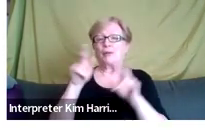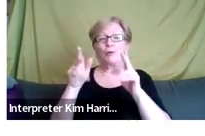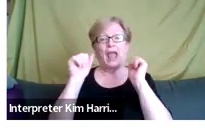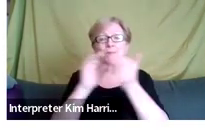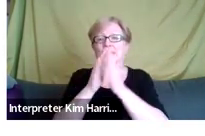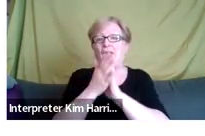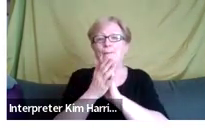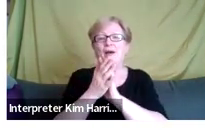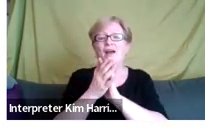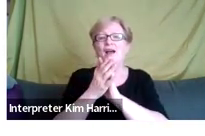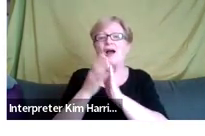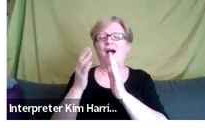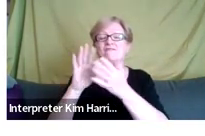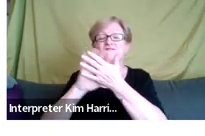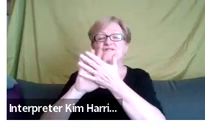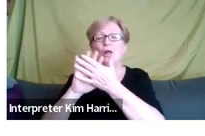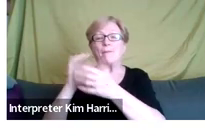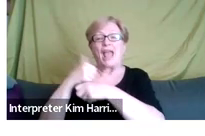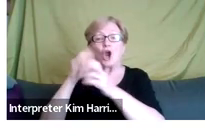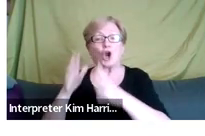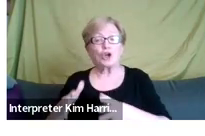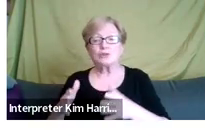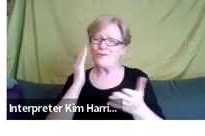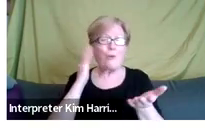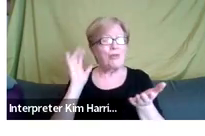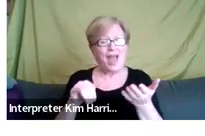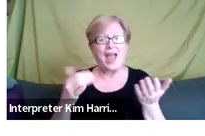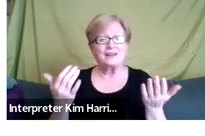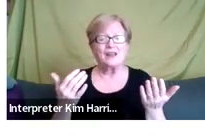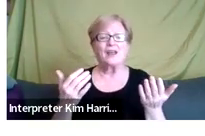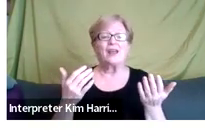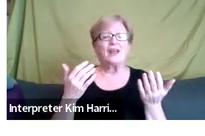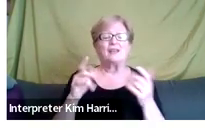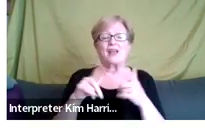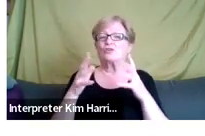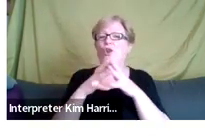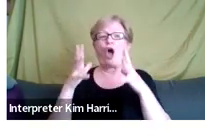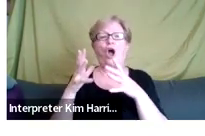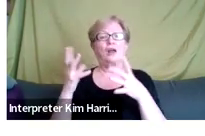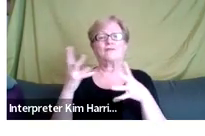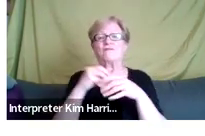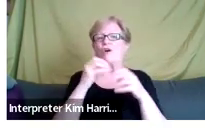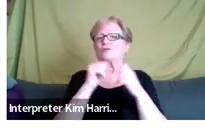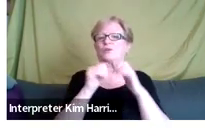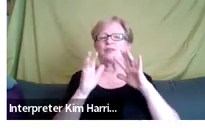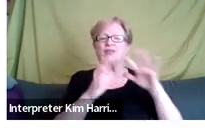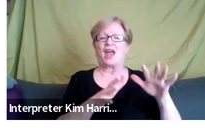but that's rooted in, you know, racism, sexism, and ableism.